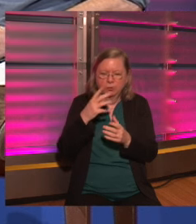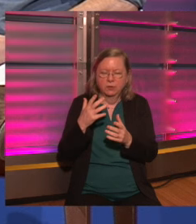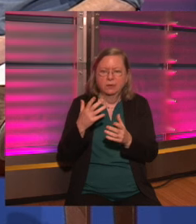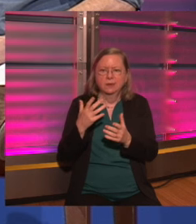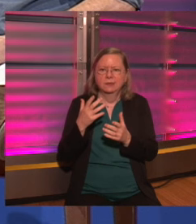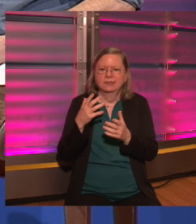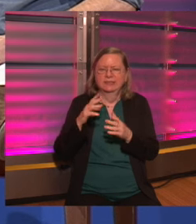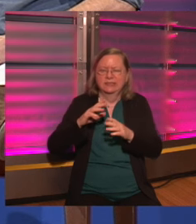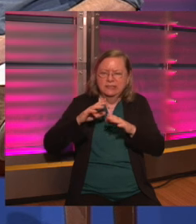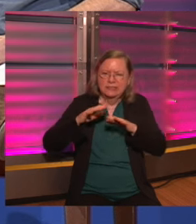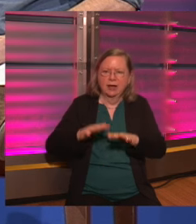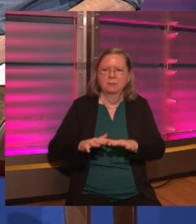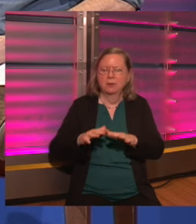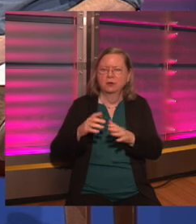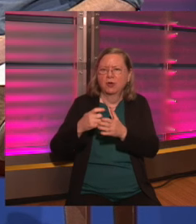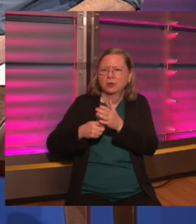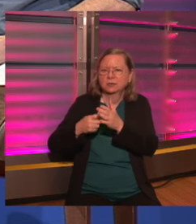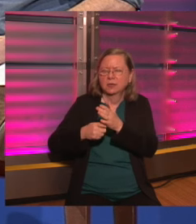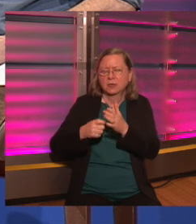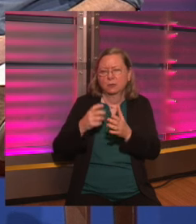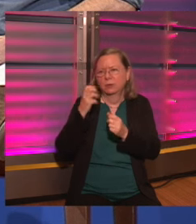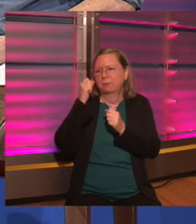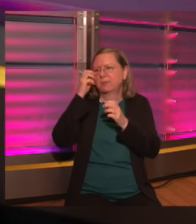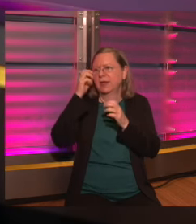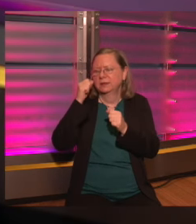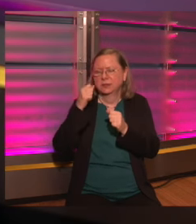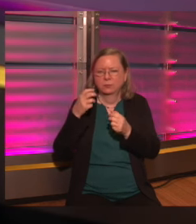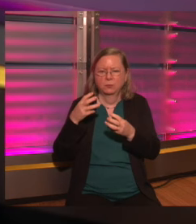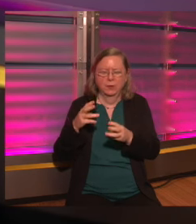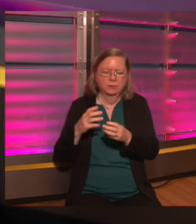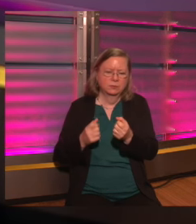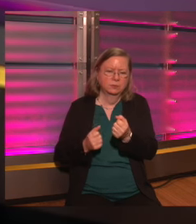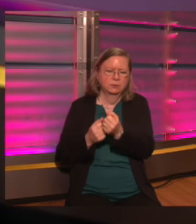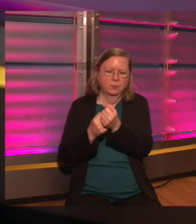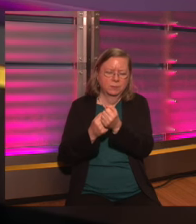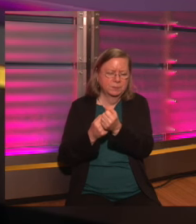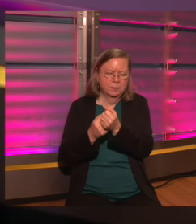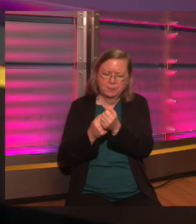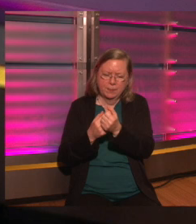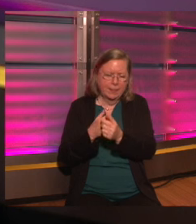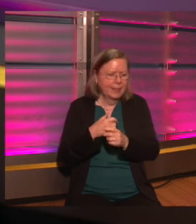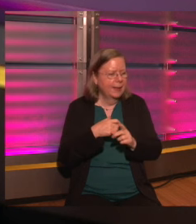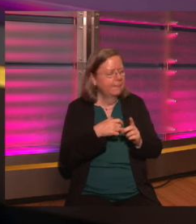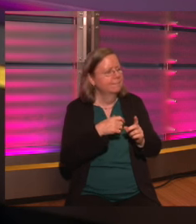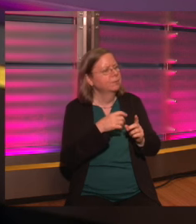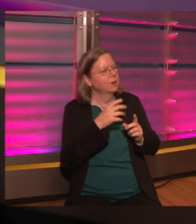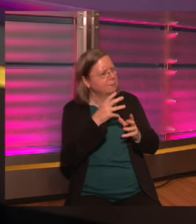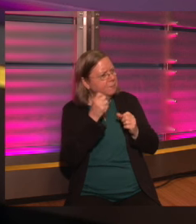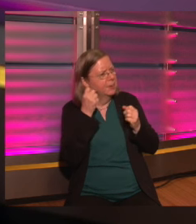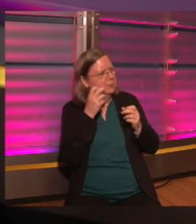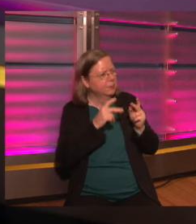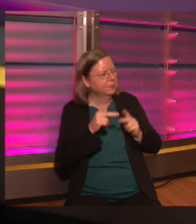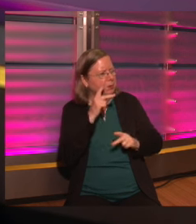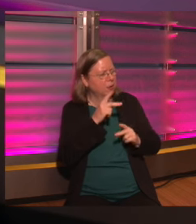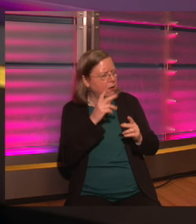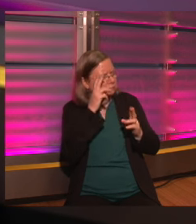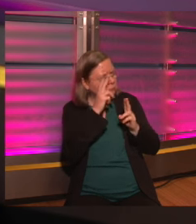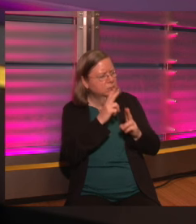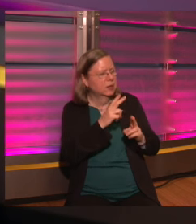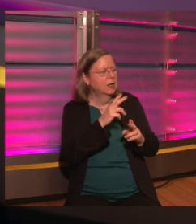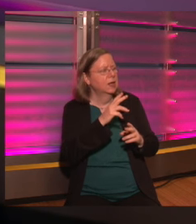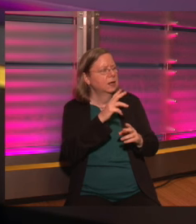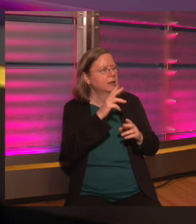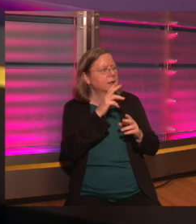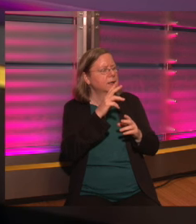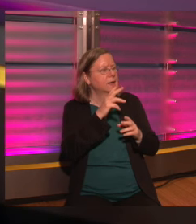help you know, people around the world. A lot of people point to Trudeau, the prime minister there, saying what he's done for Syrian refugees is pretty remarkable. I